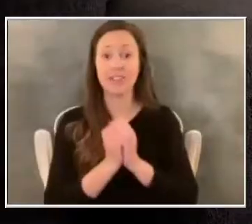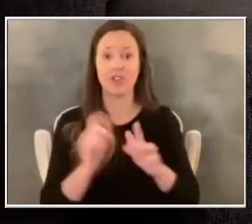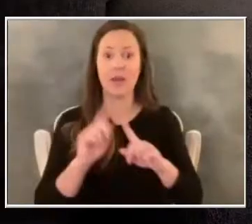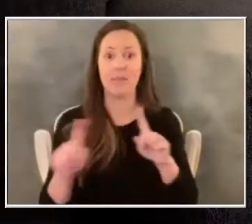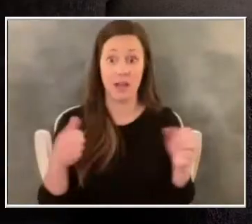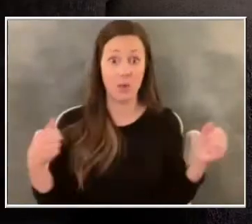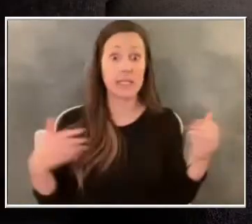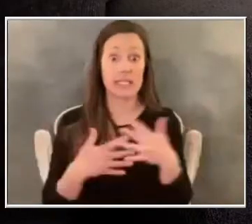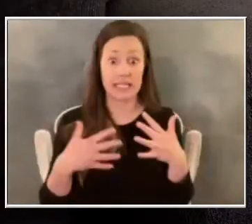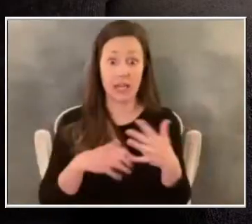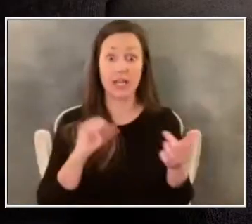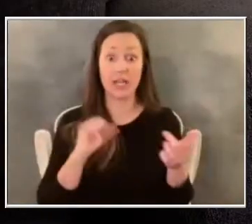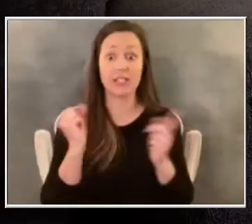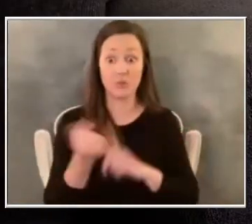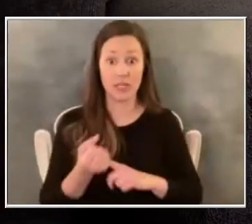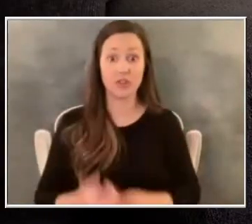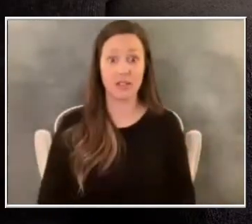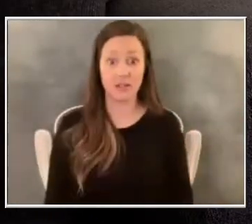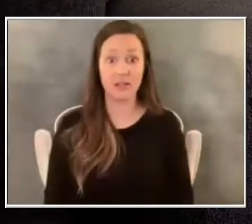situation.